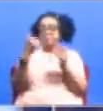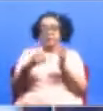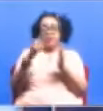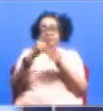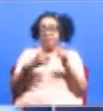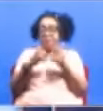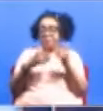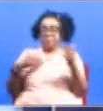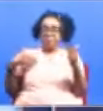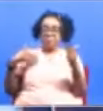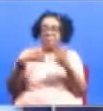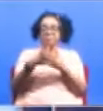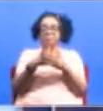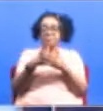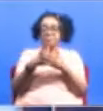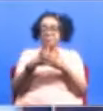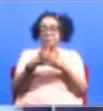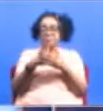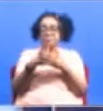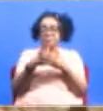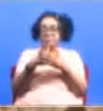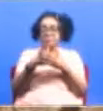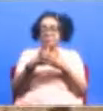Wangwe has more details.